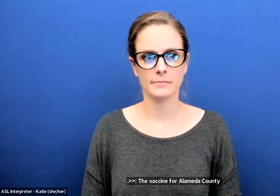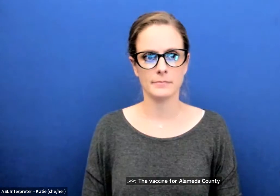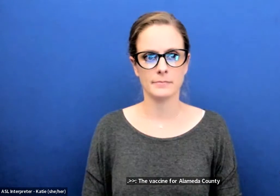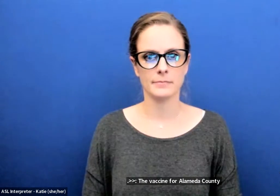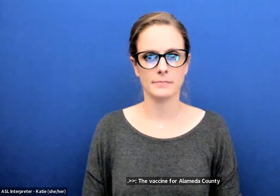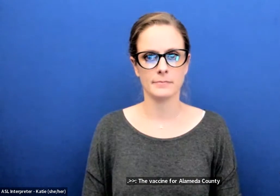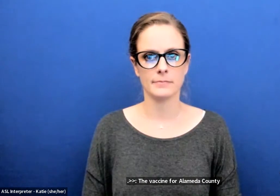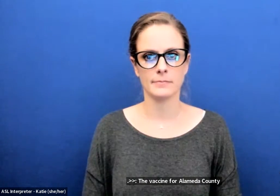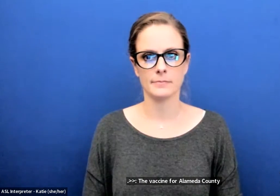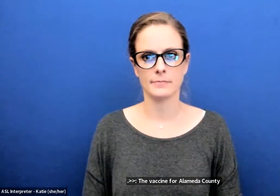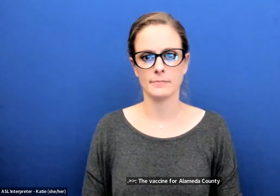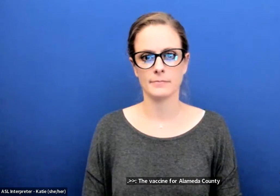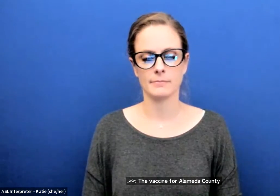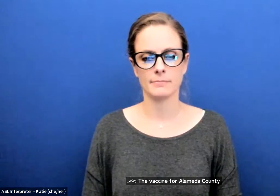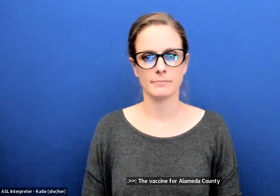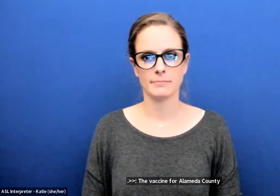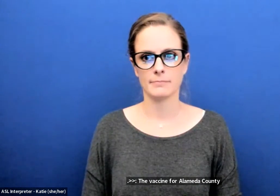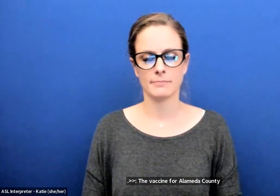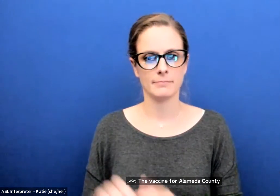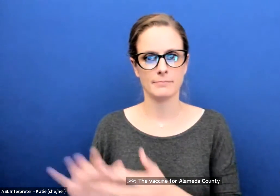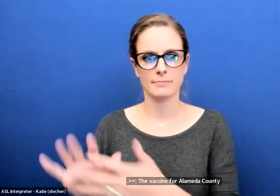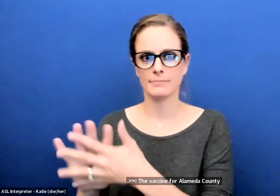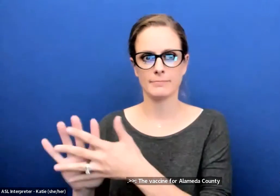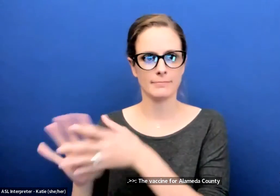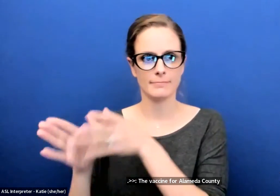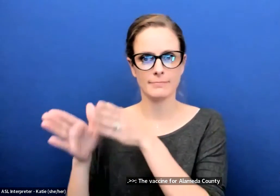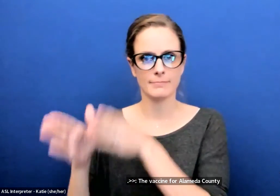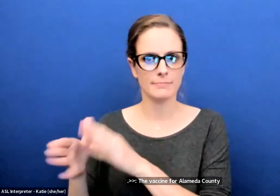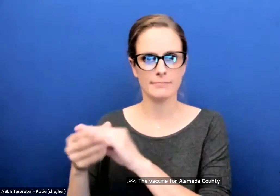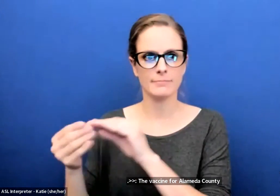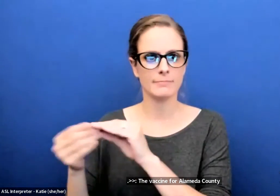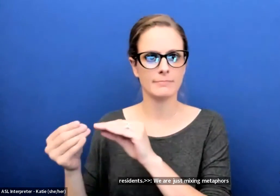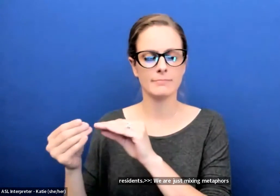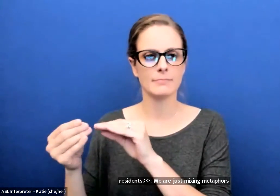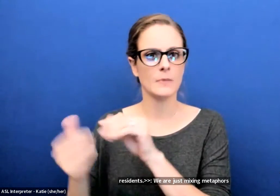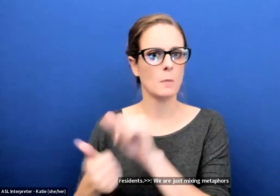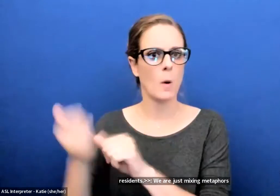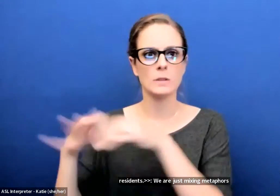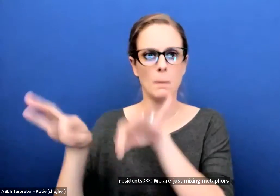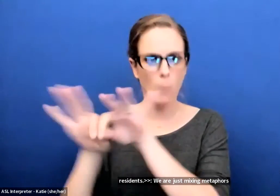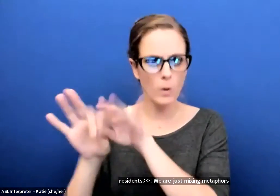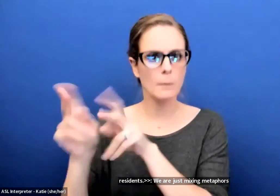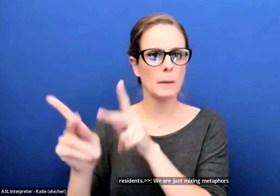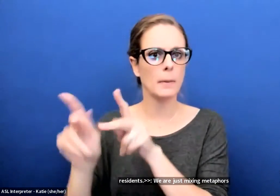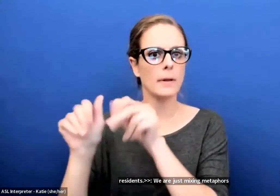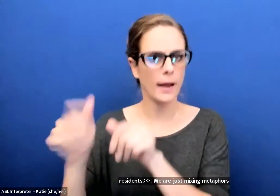It's the case method most important. People can understand that.